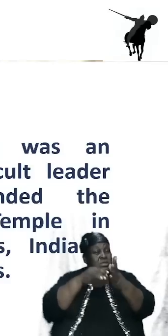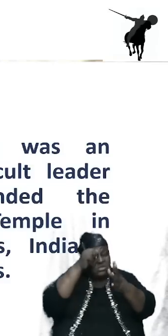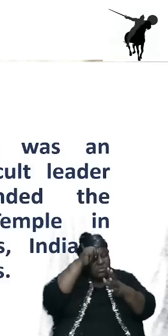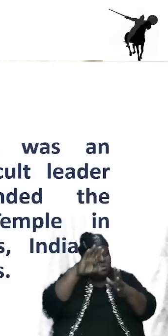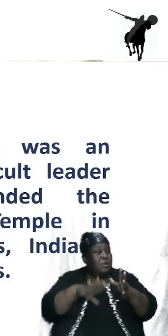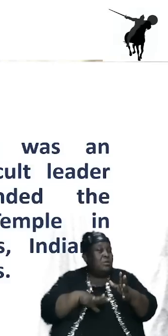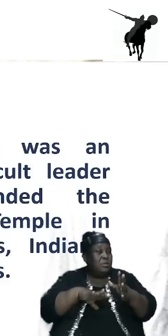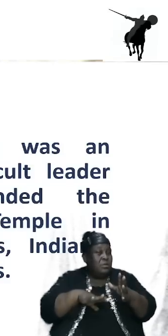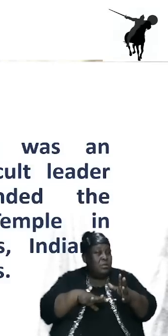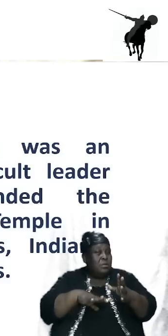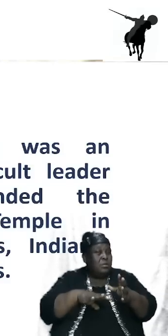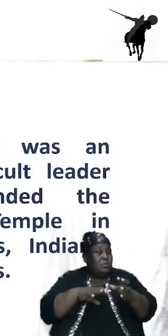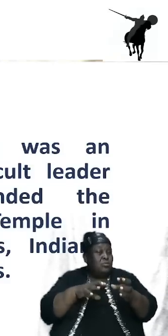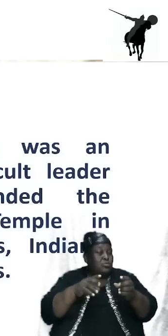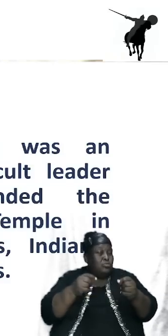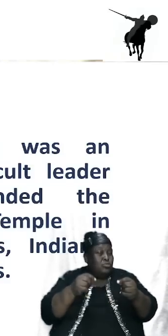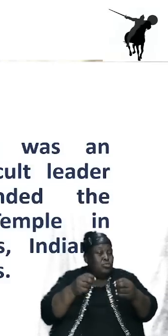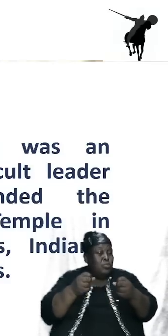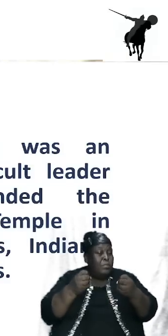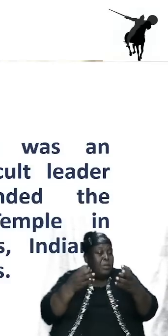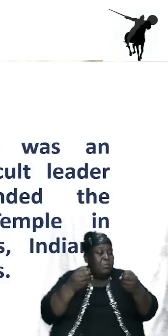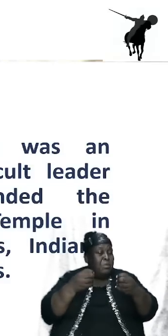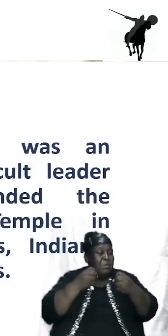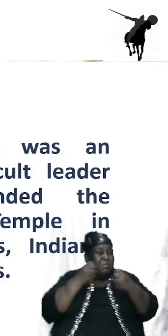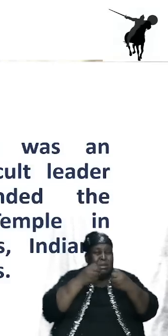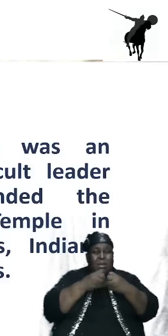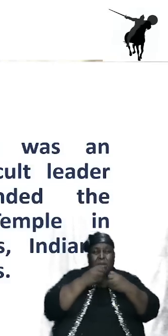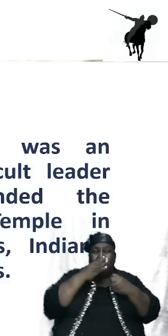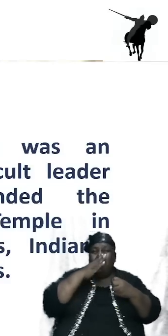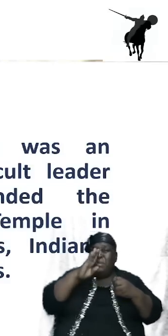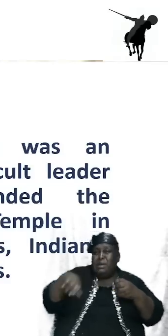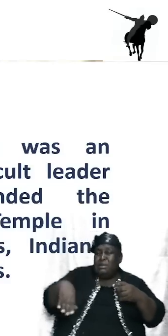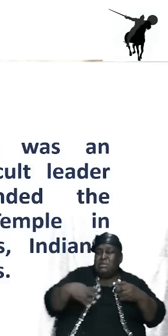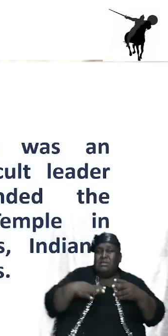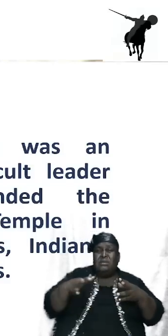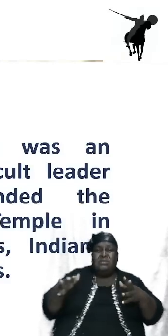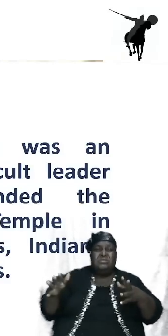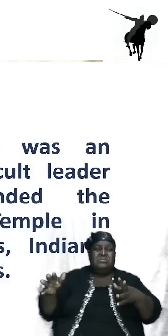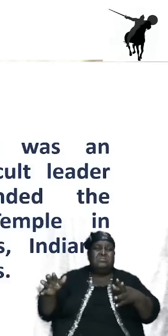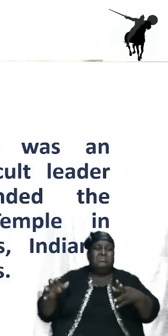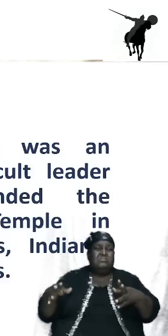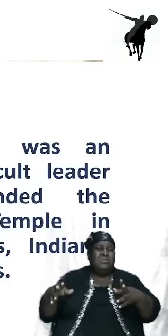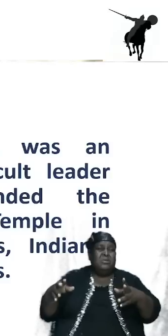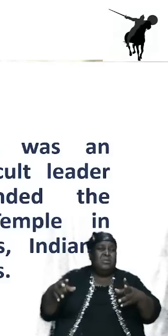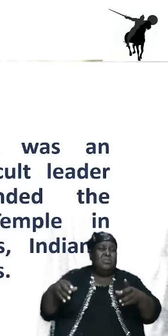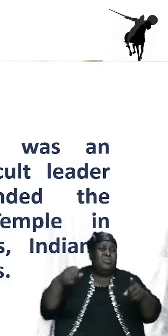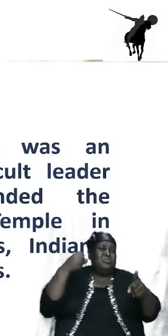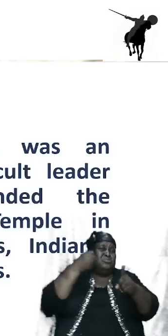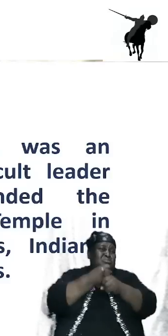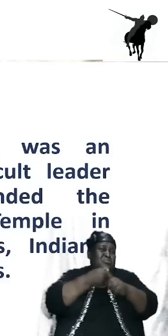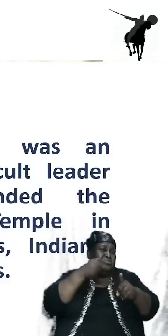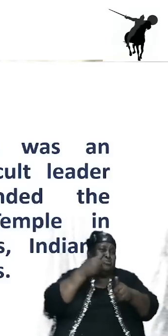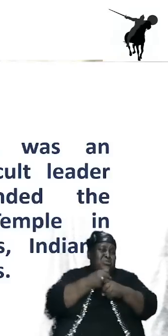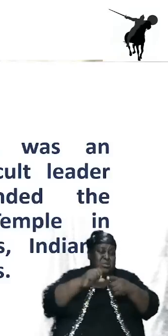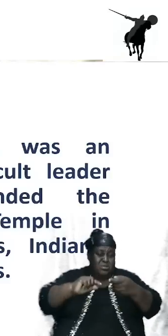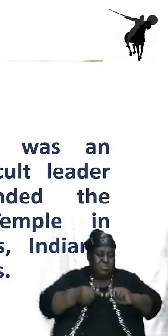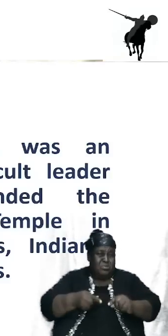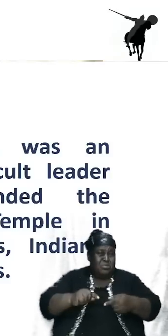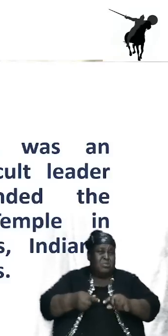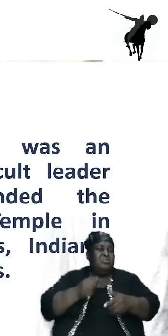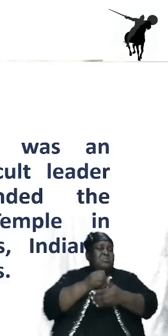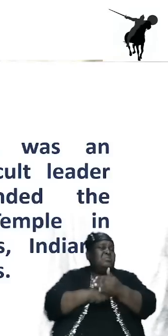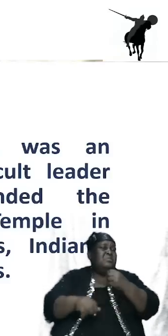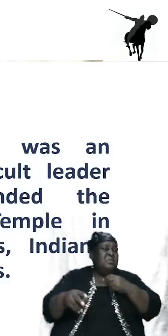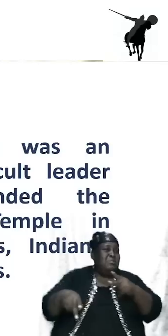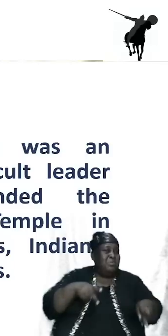of wicked things against people. I mean, he was abusing some of the people. He had them under so much control. And